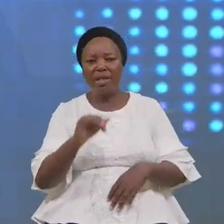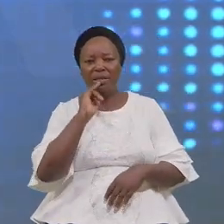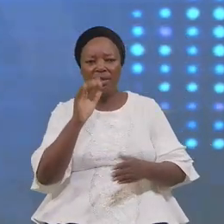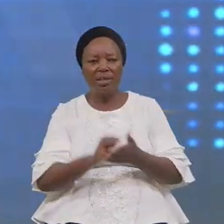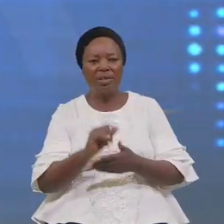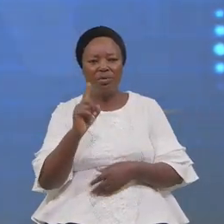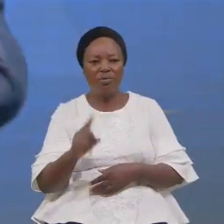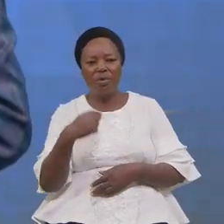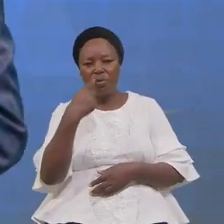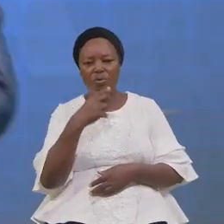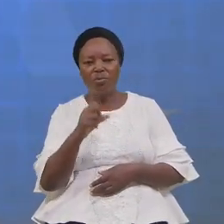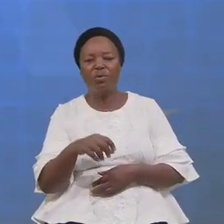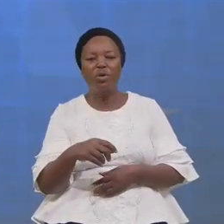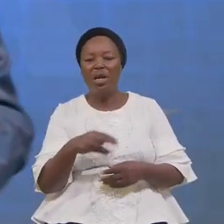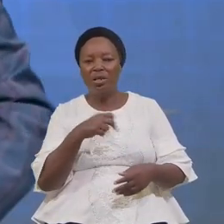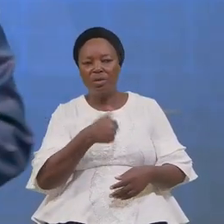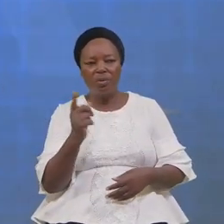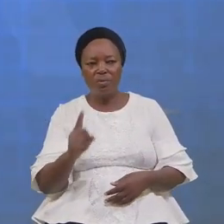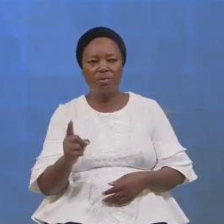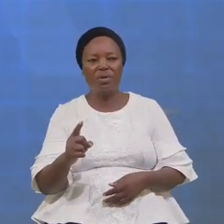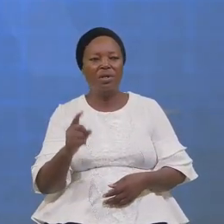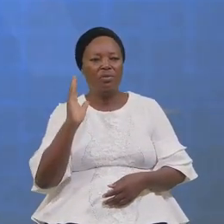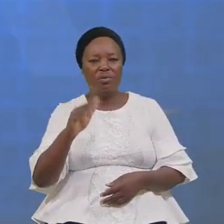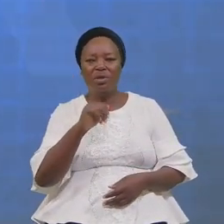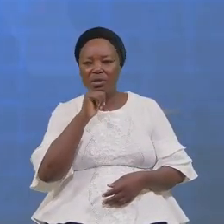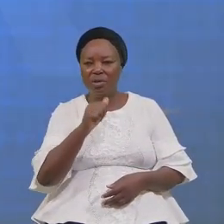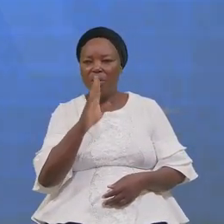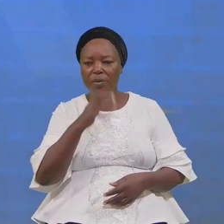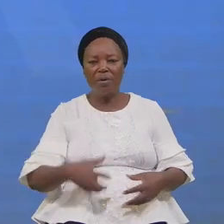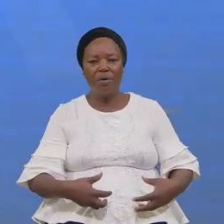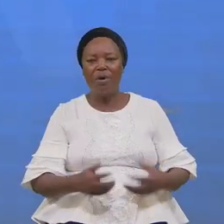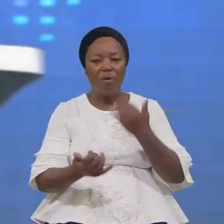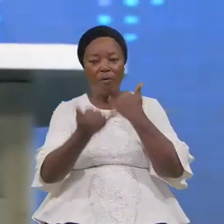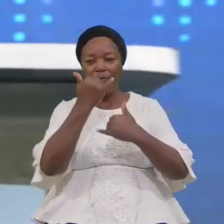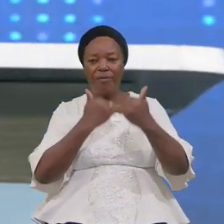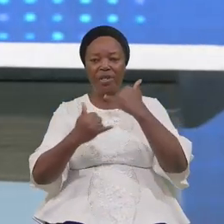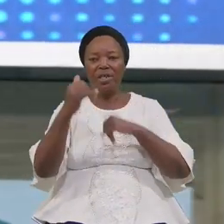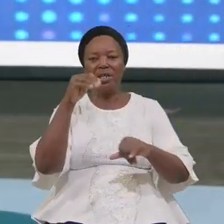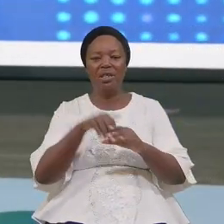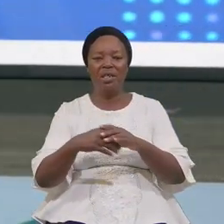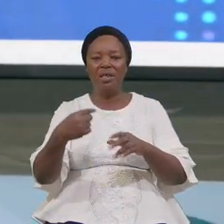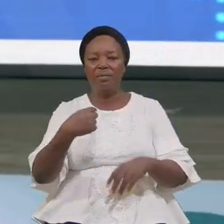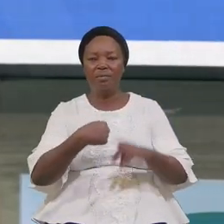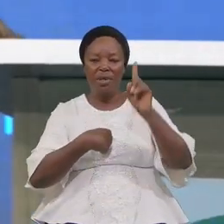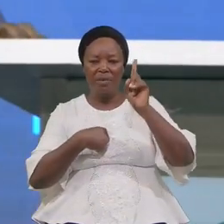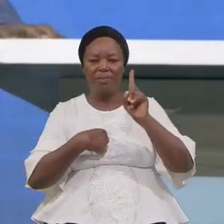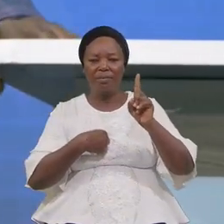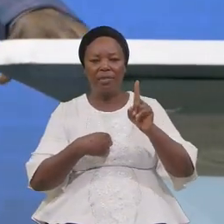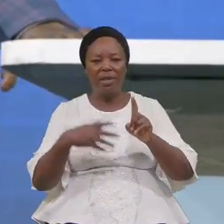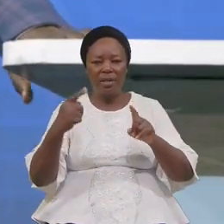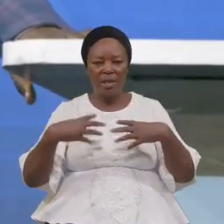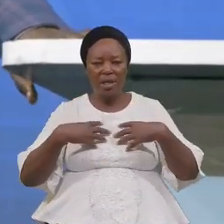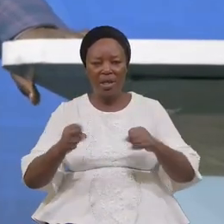one whosoever shall not be offended in me. The cure that he